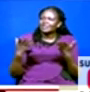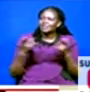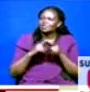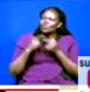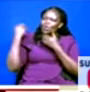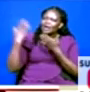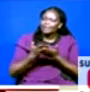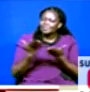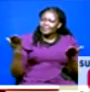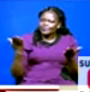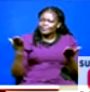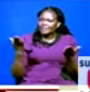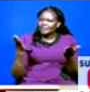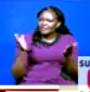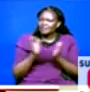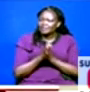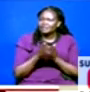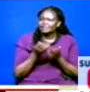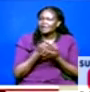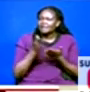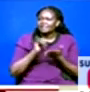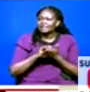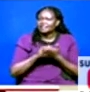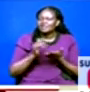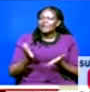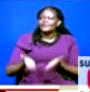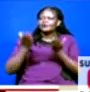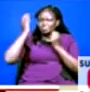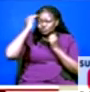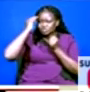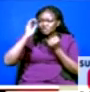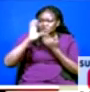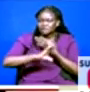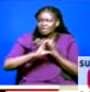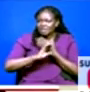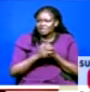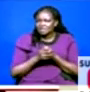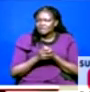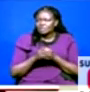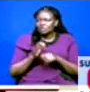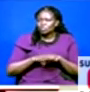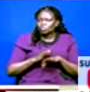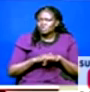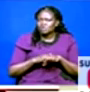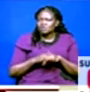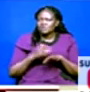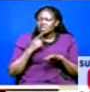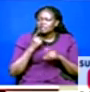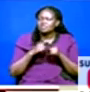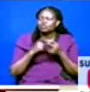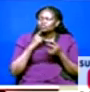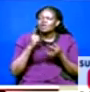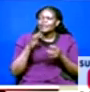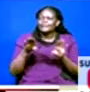them, and anything that improves education in the country is good. I want to assure our